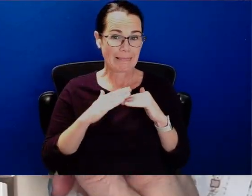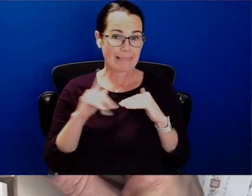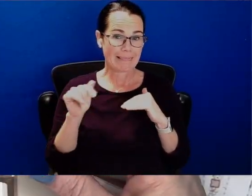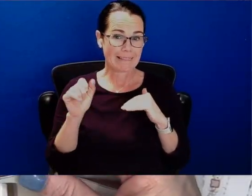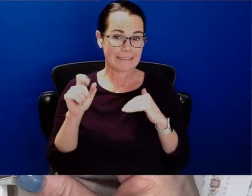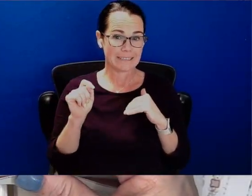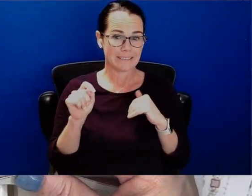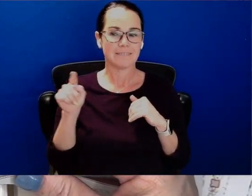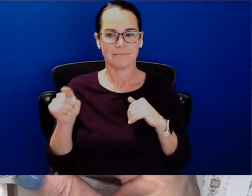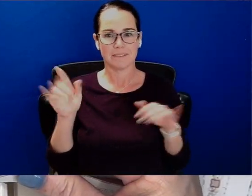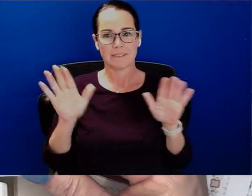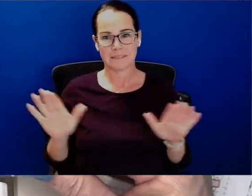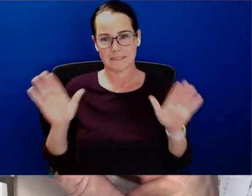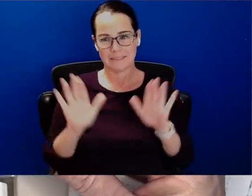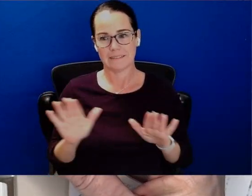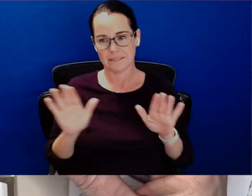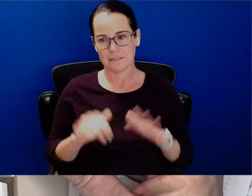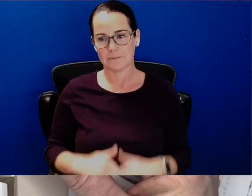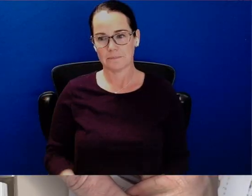Sunday.